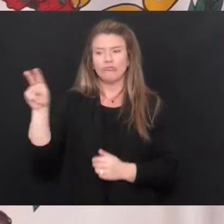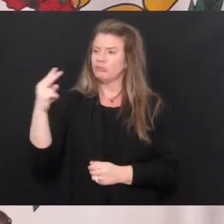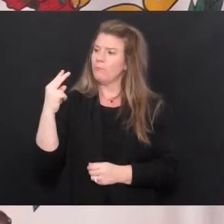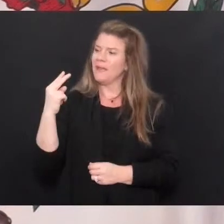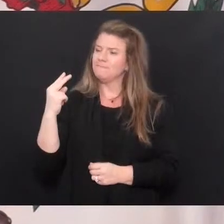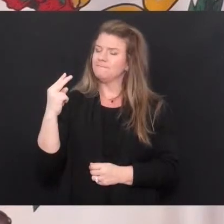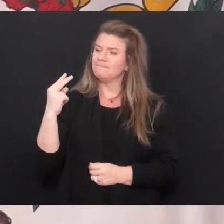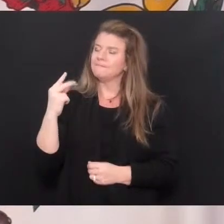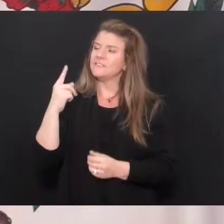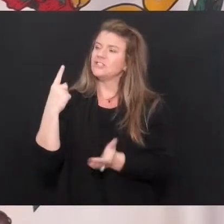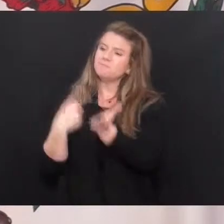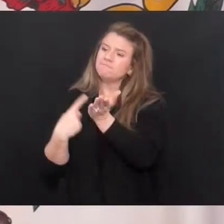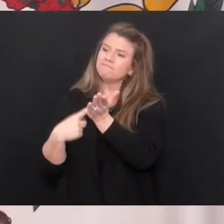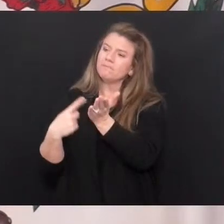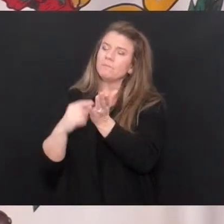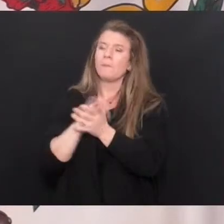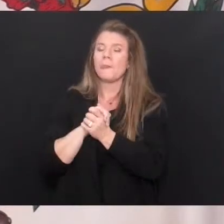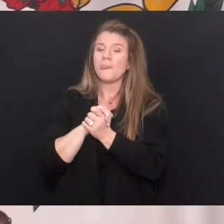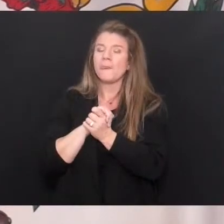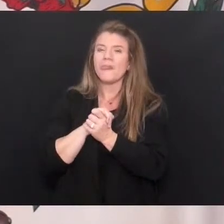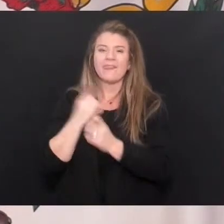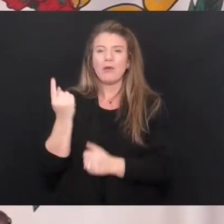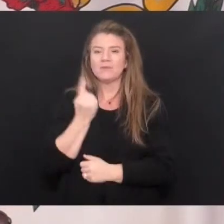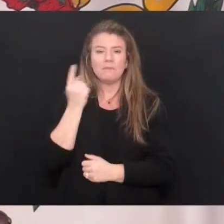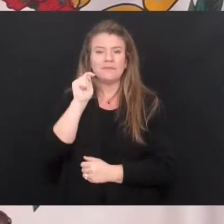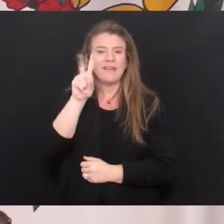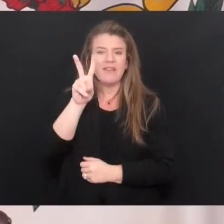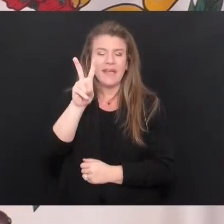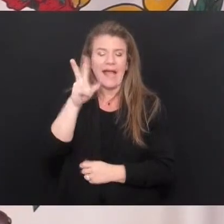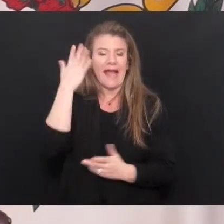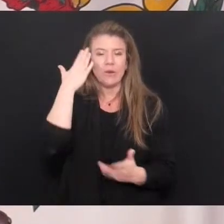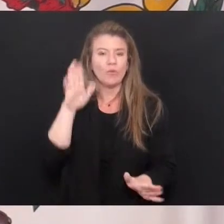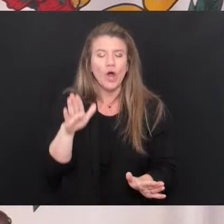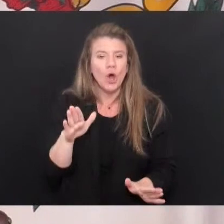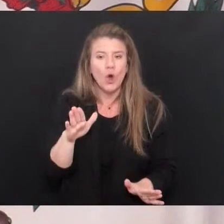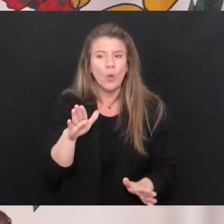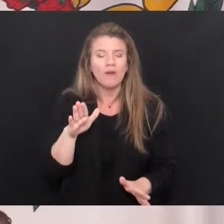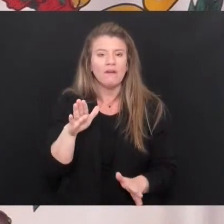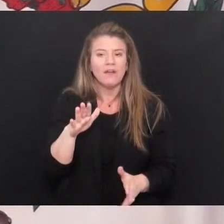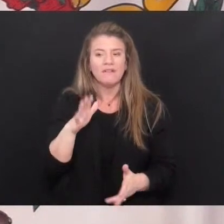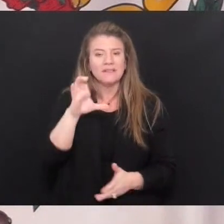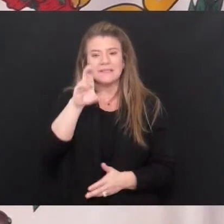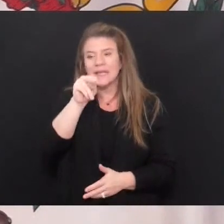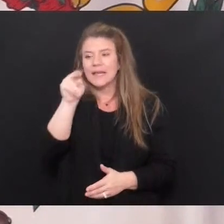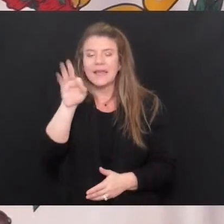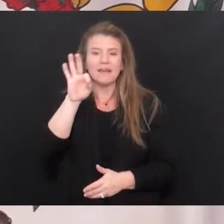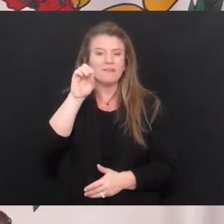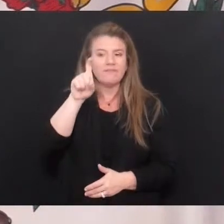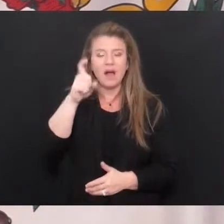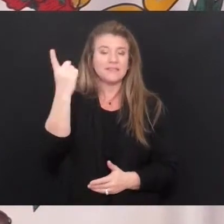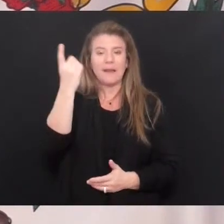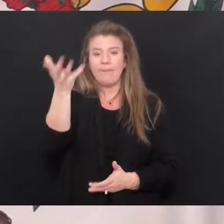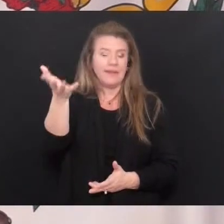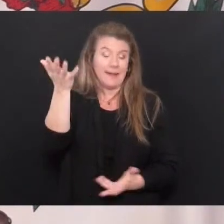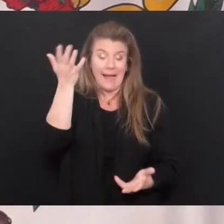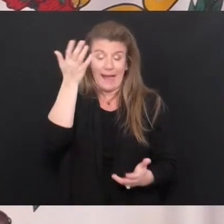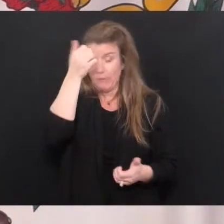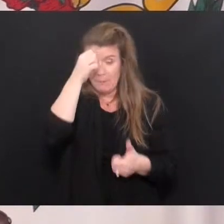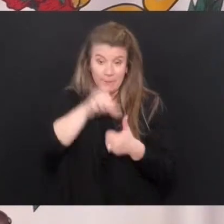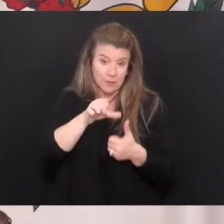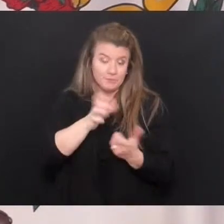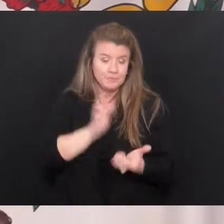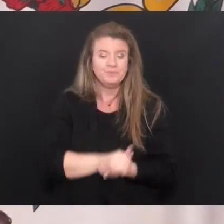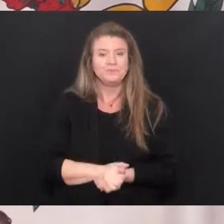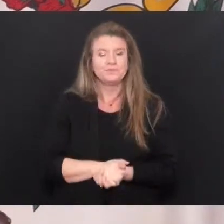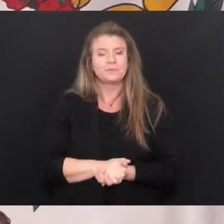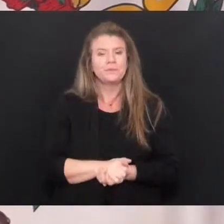said, because there was something on TV, I don't know if it was on one of the CNN or Fox or one of them, I can't recall.